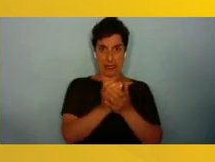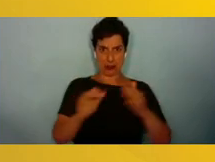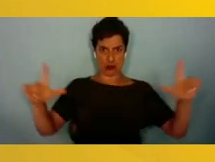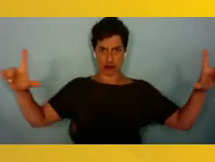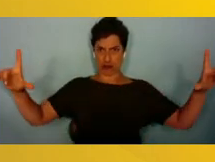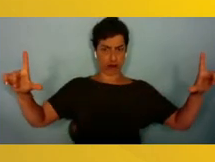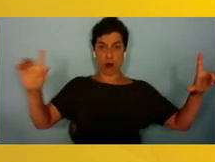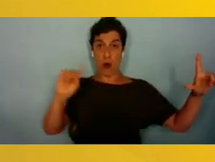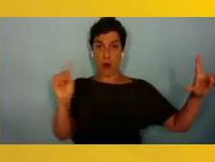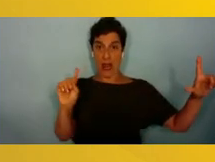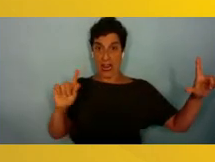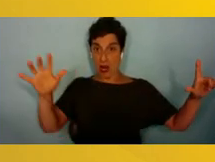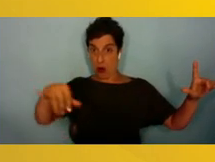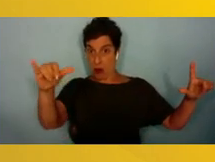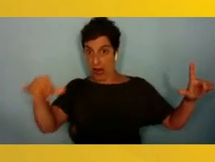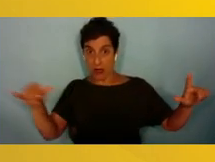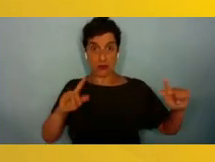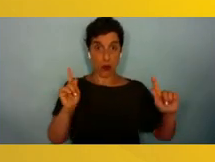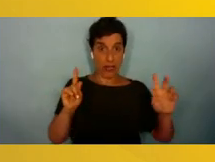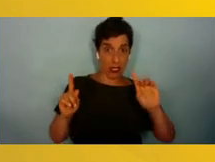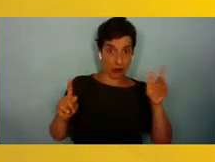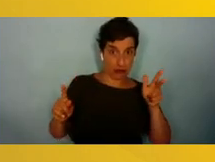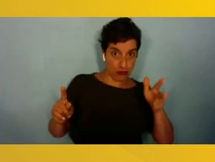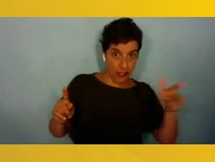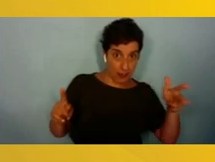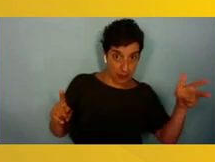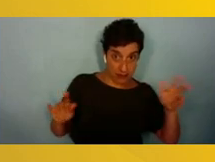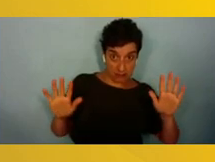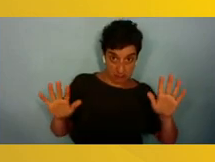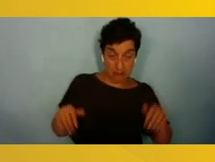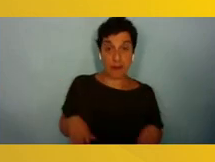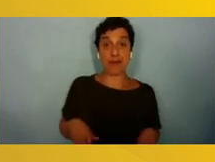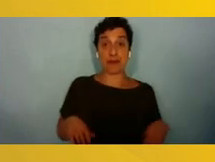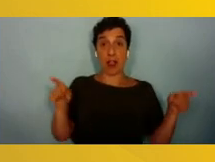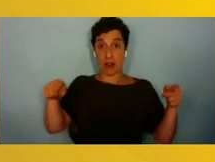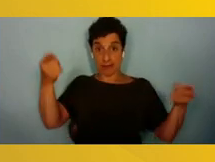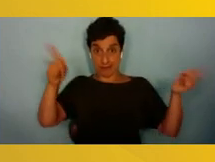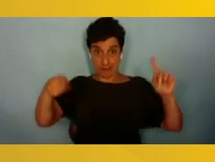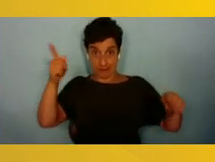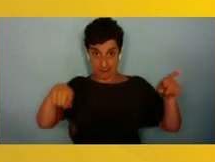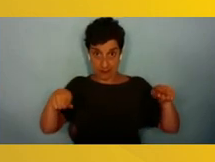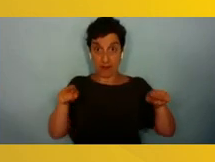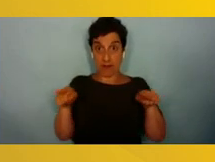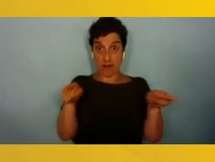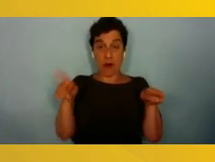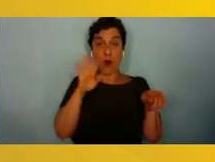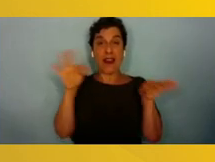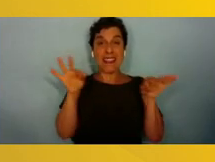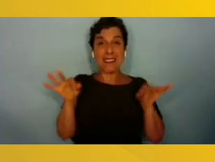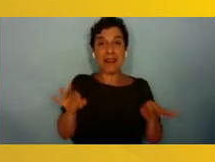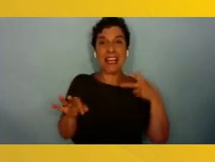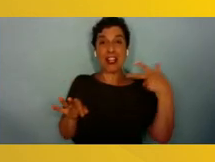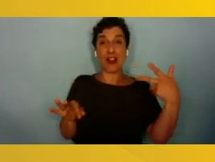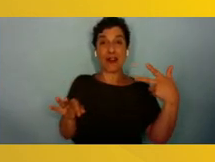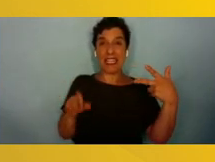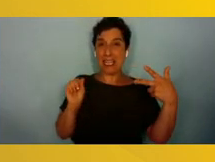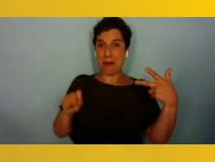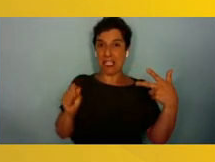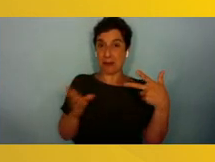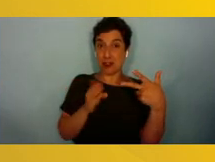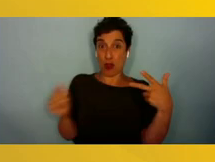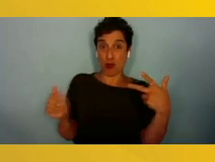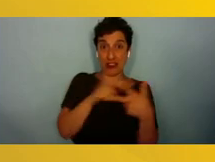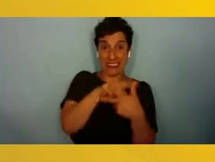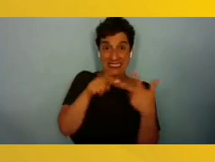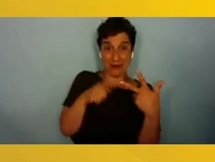are and where the ships are. And then Herbie and Chelsea are gonna explain a little bit about those three solutions that we just talked